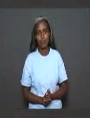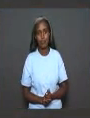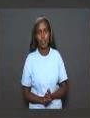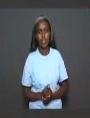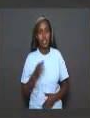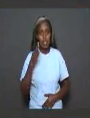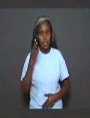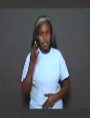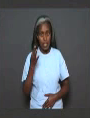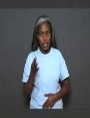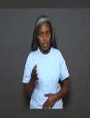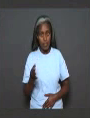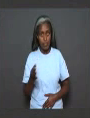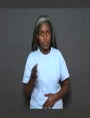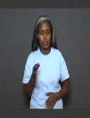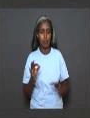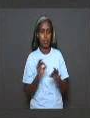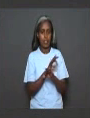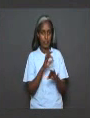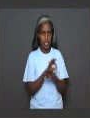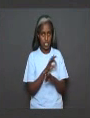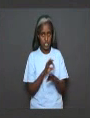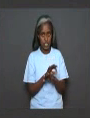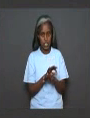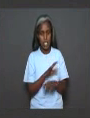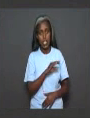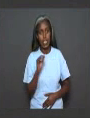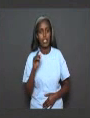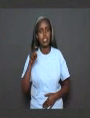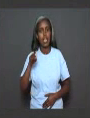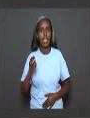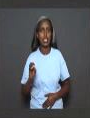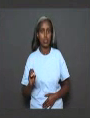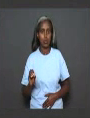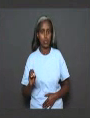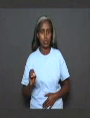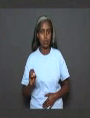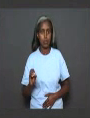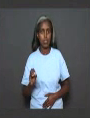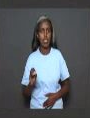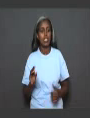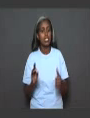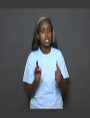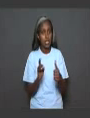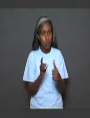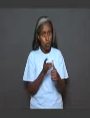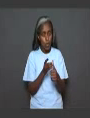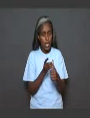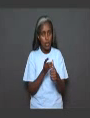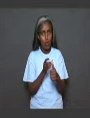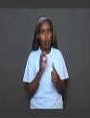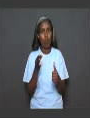Let f be a function and x naught be in the